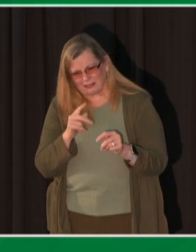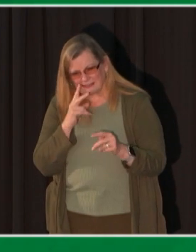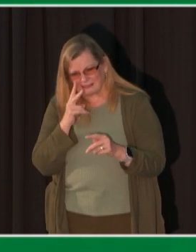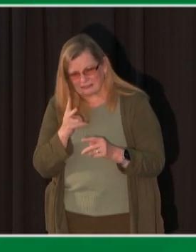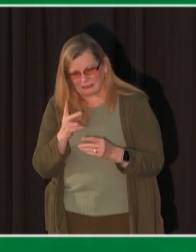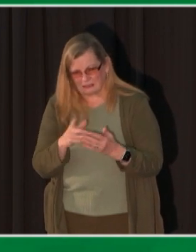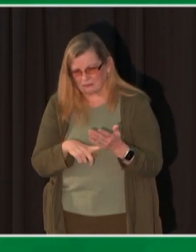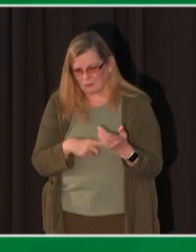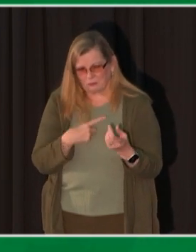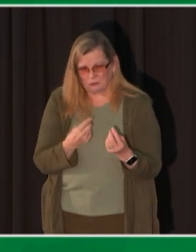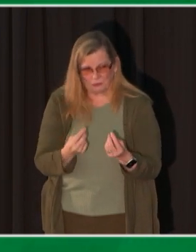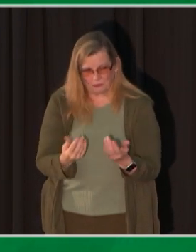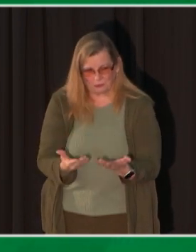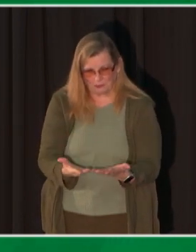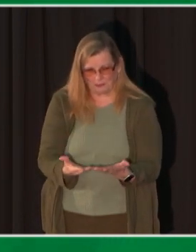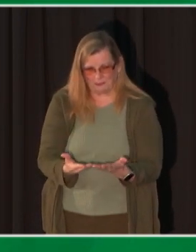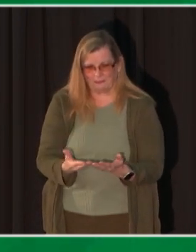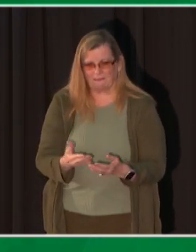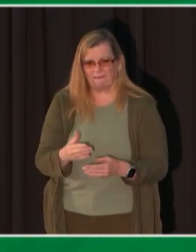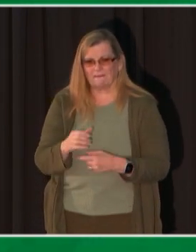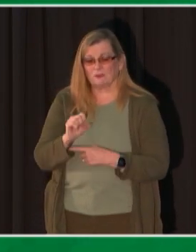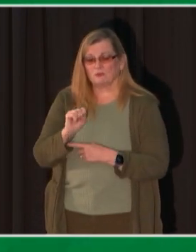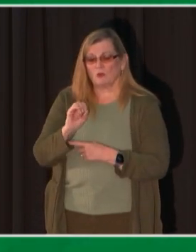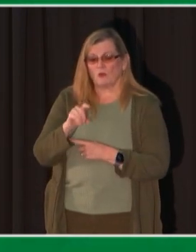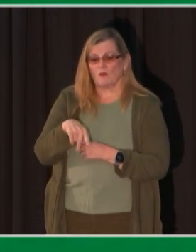the Washington Times. Yes, Sophie, go ahead.